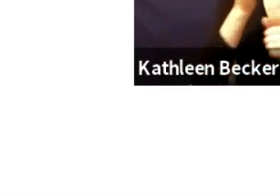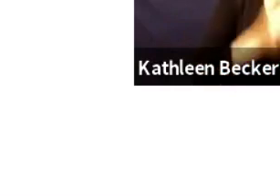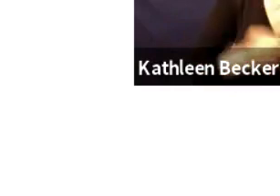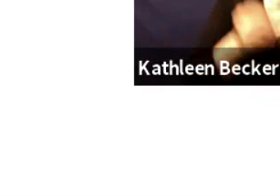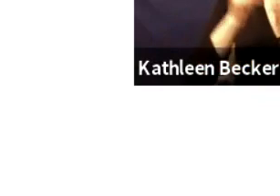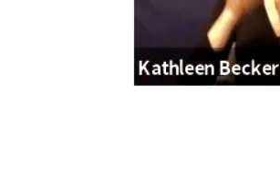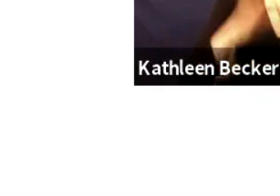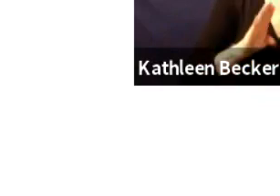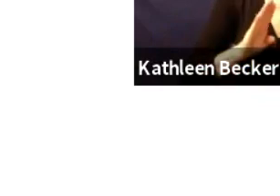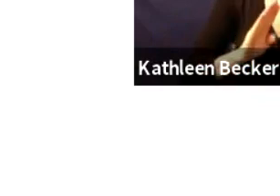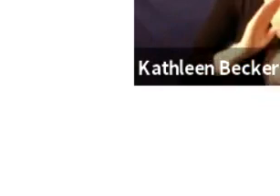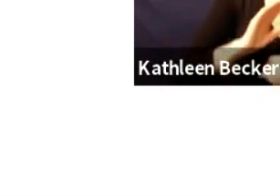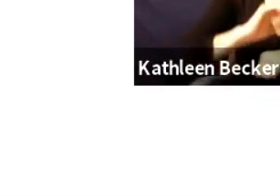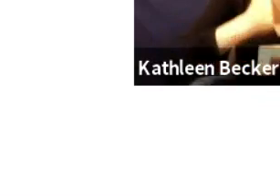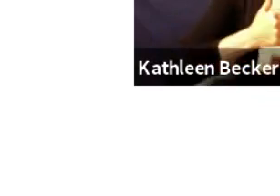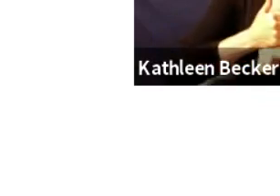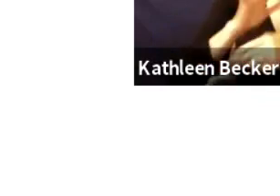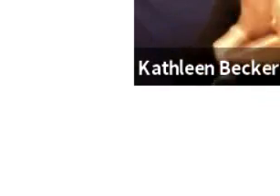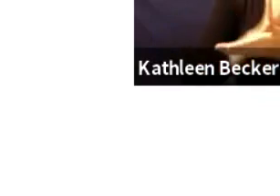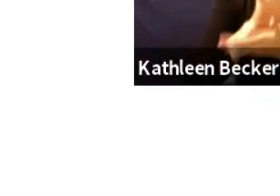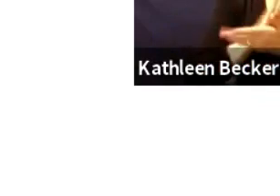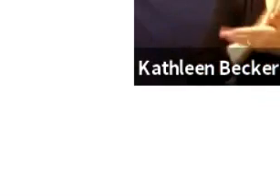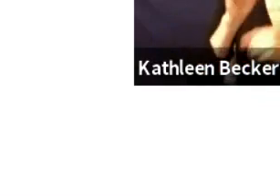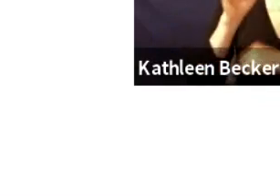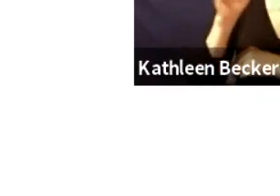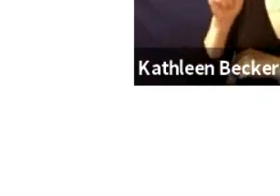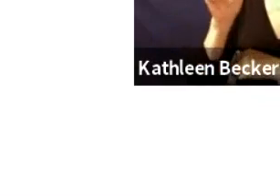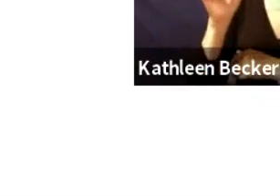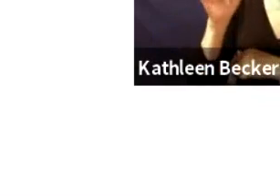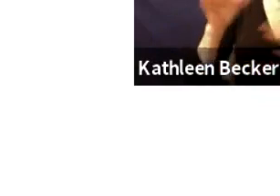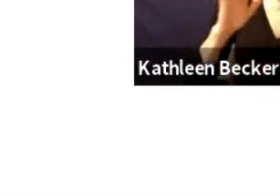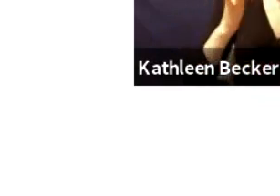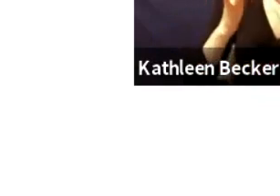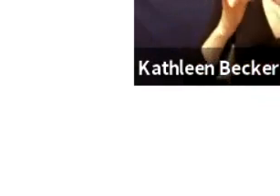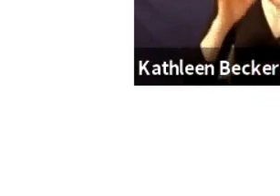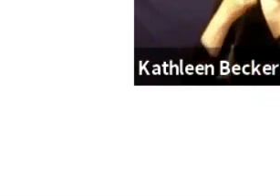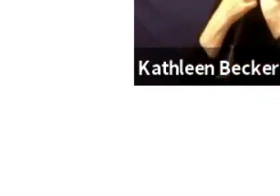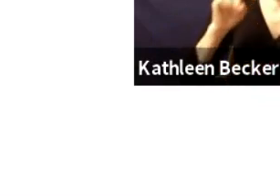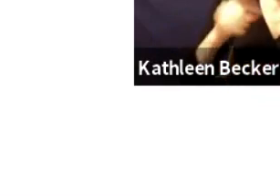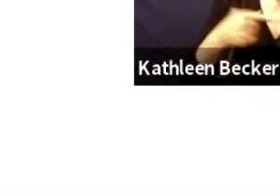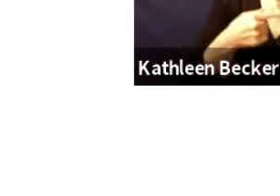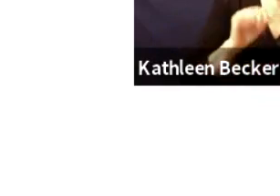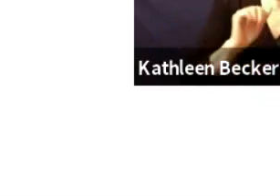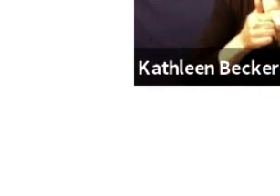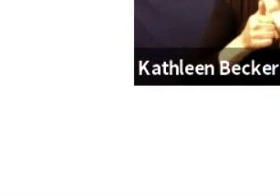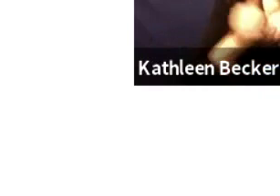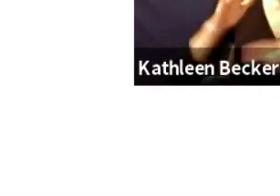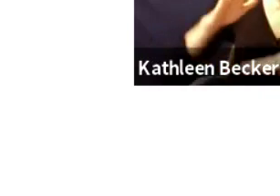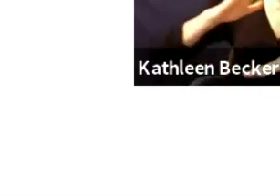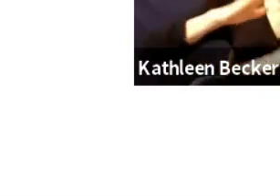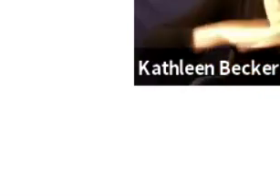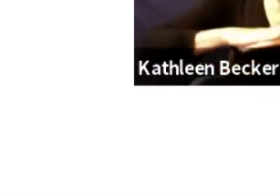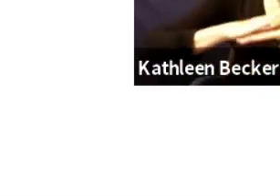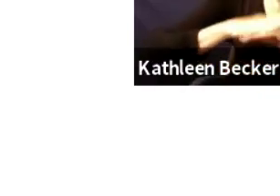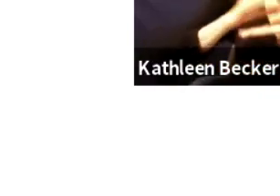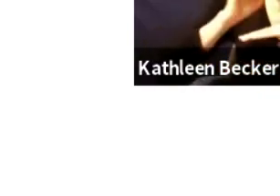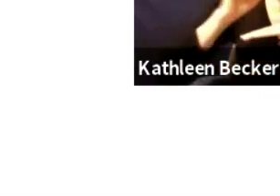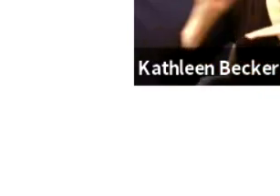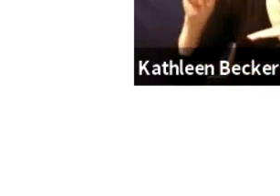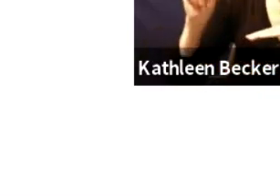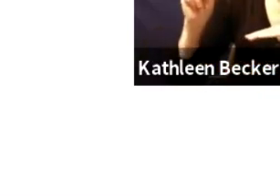settings work on the Paper website. So I'm going to show you how to turn on some of the